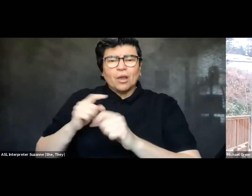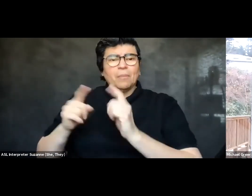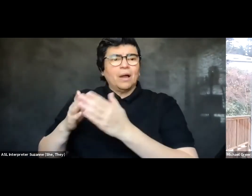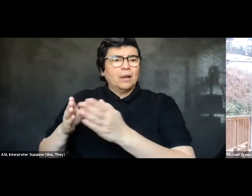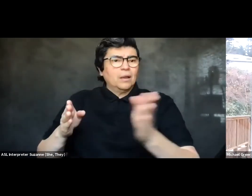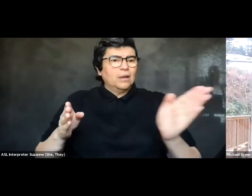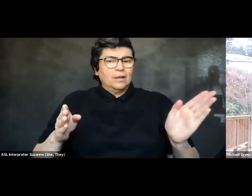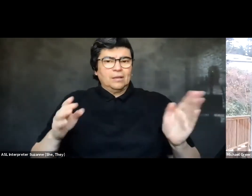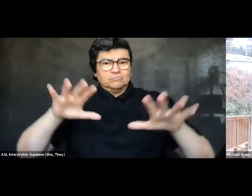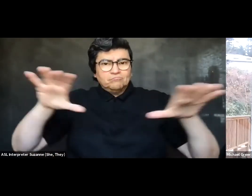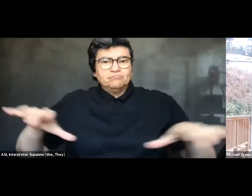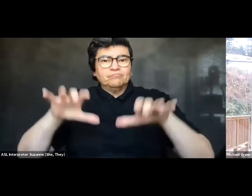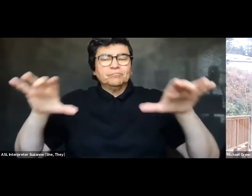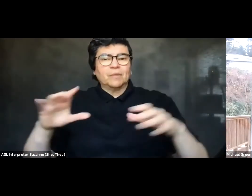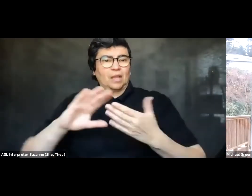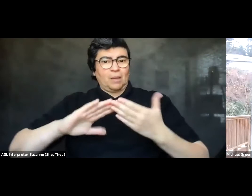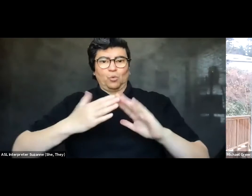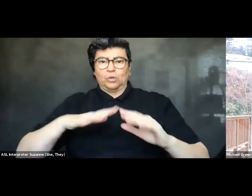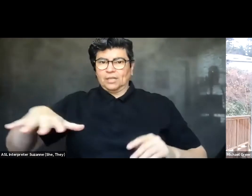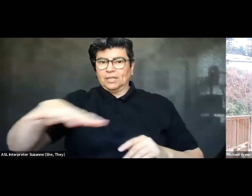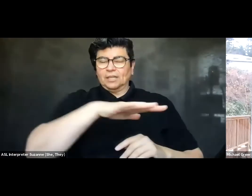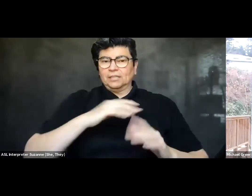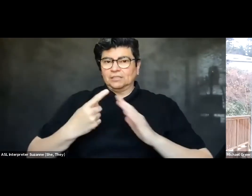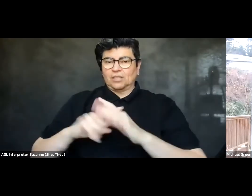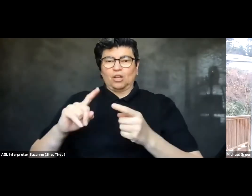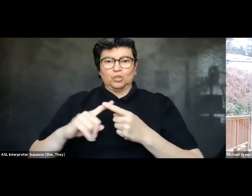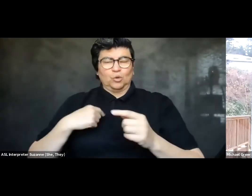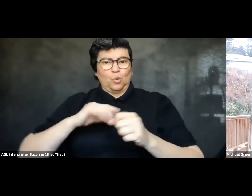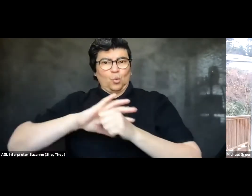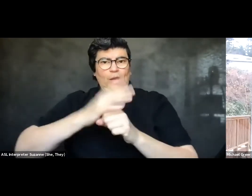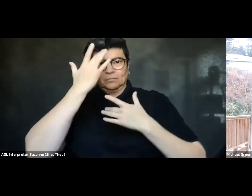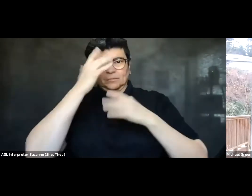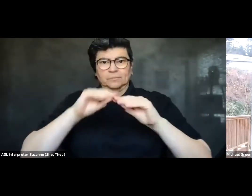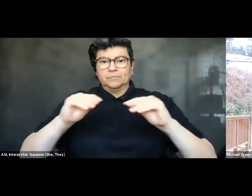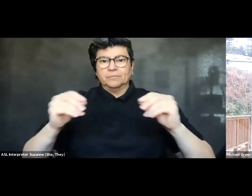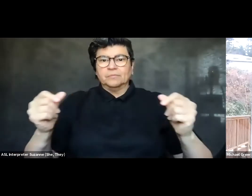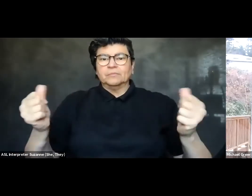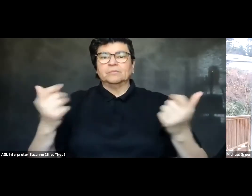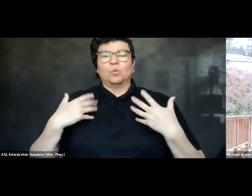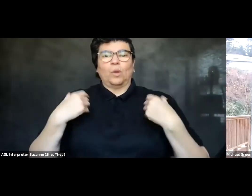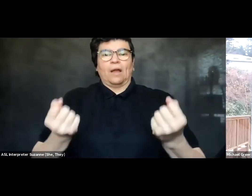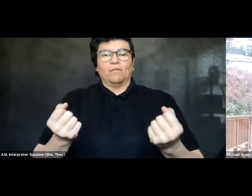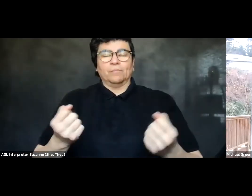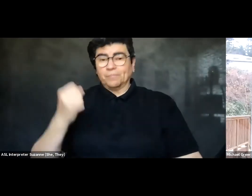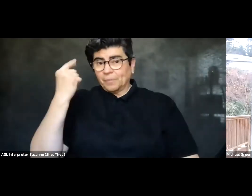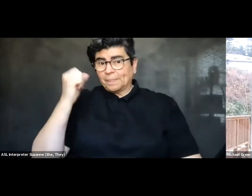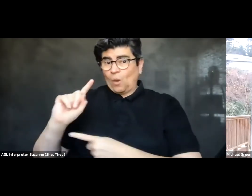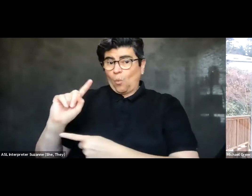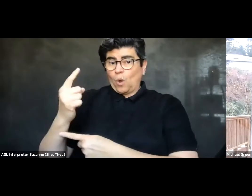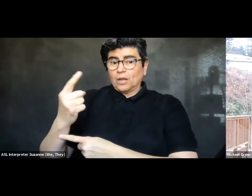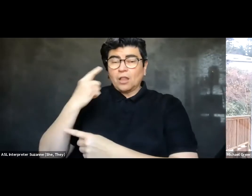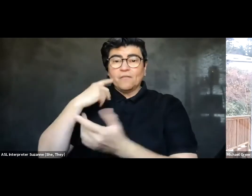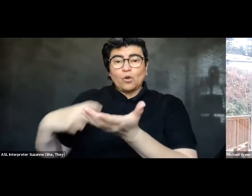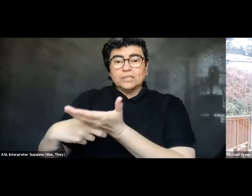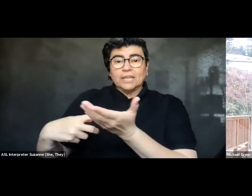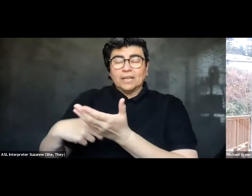activating their spaces and their community as we begin to recover from this pandemic. They understand that $1 spent on a ticket to